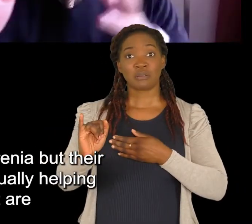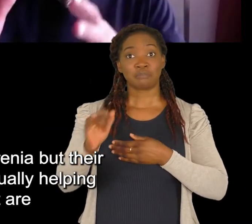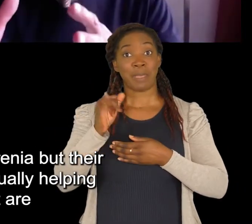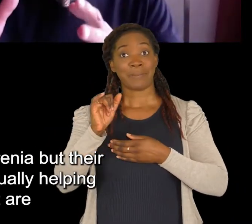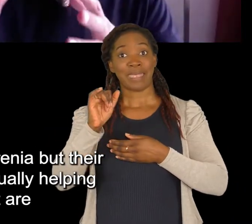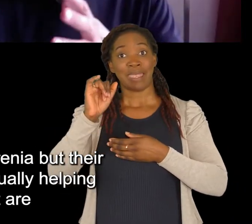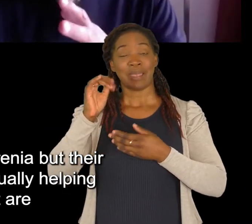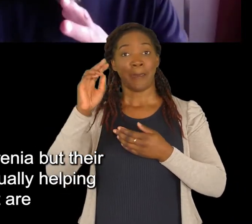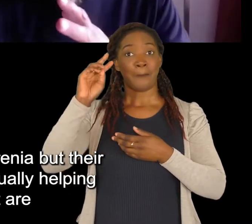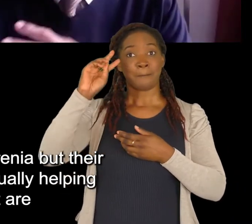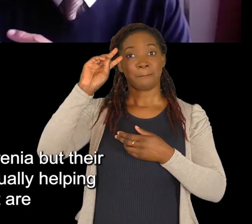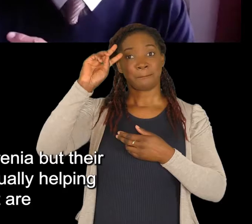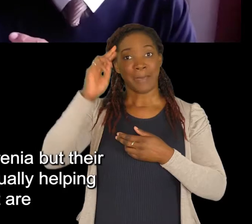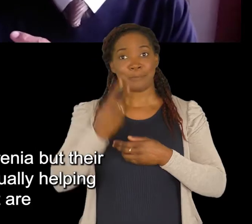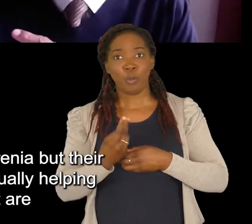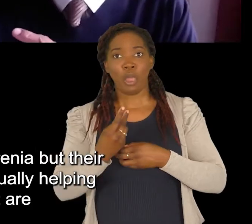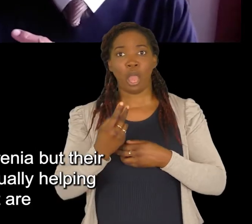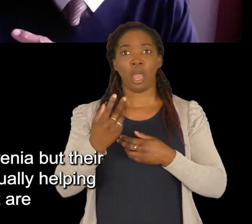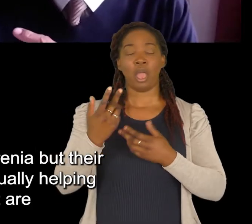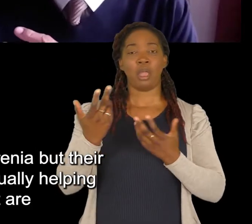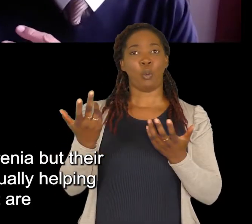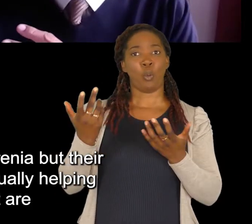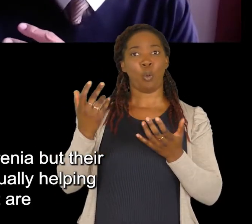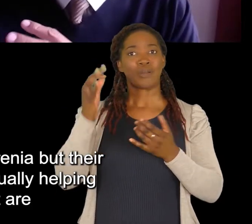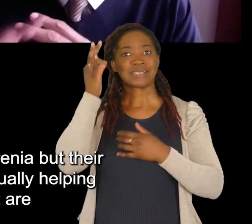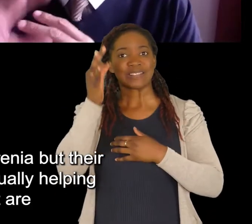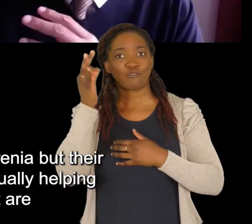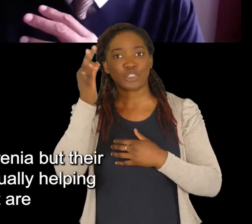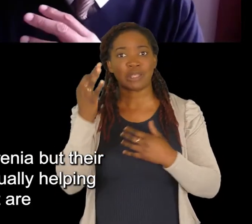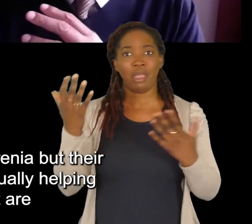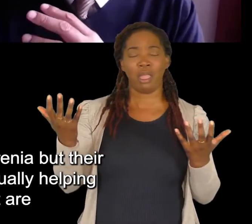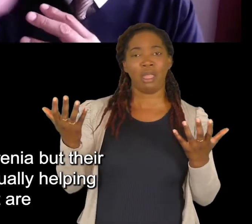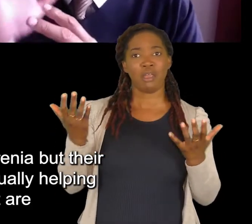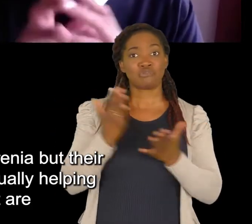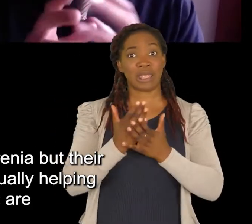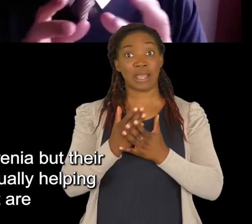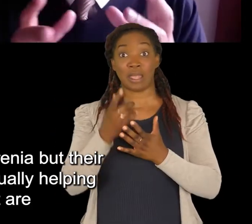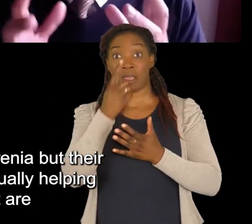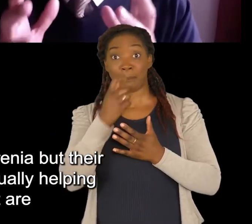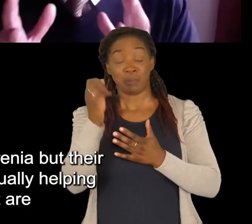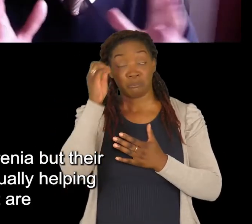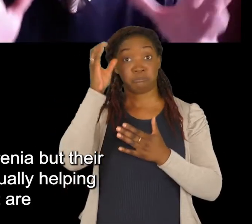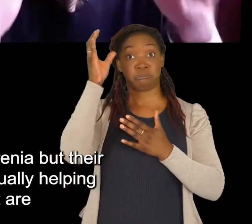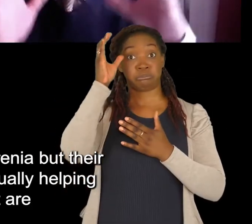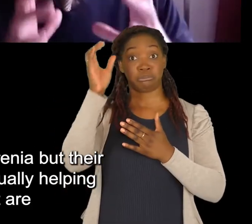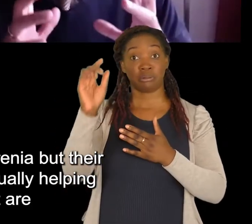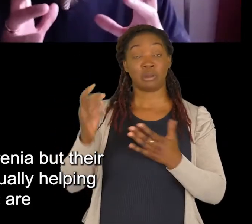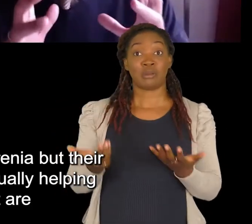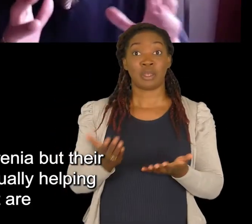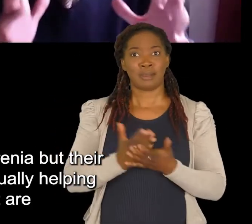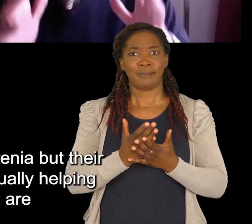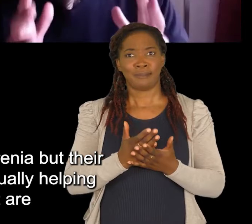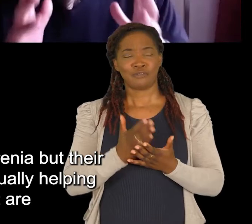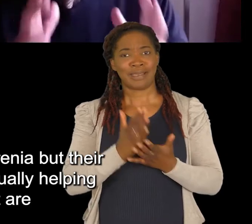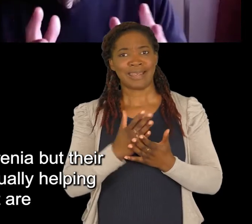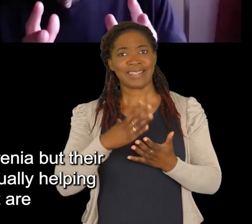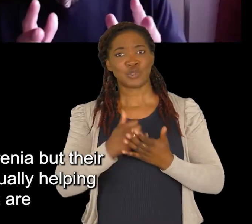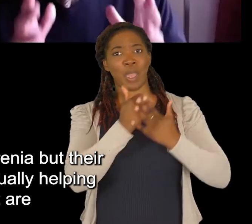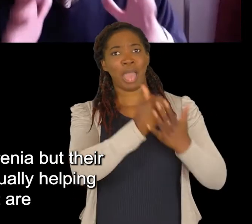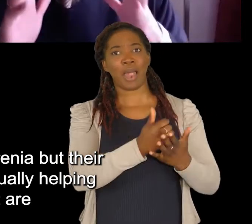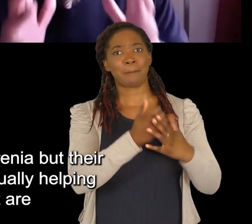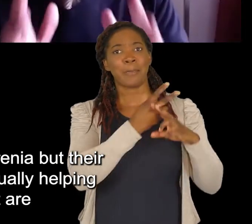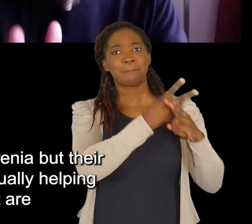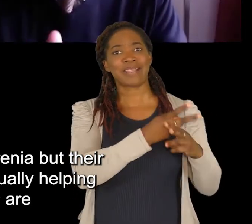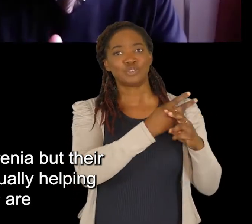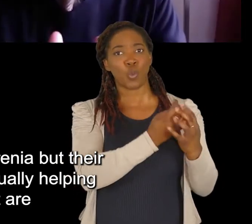bipolar or schizophrenia, but their ideas are rocket science and they're geniuses, right? So it's actually helping mentors to